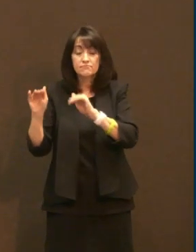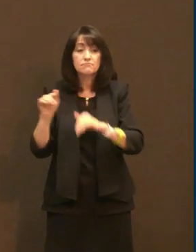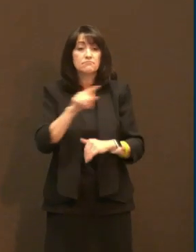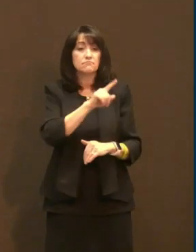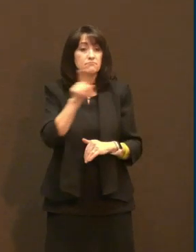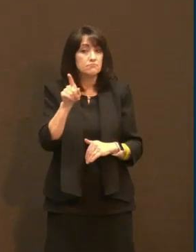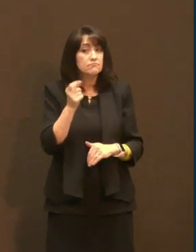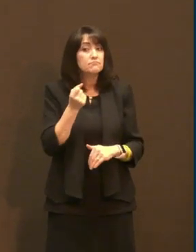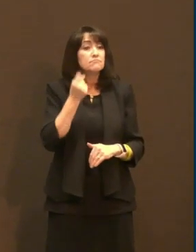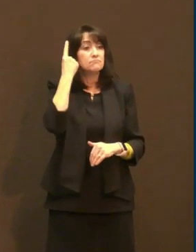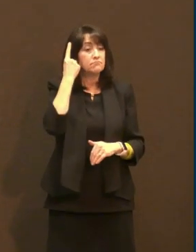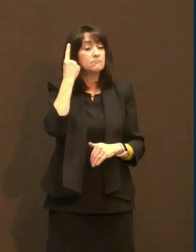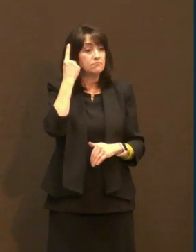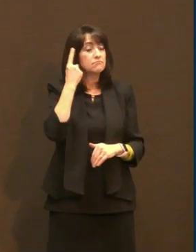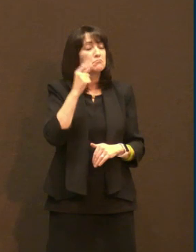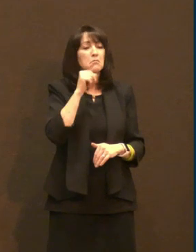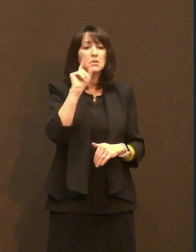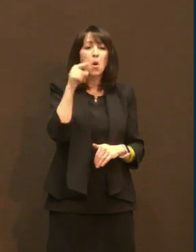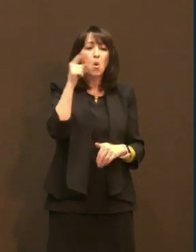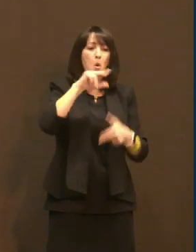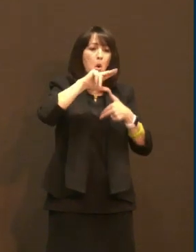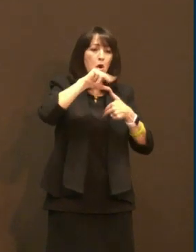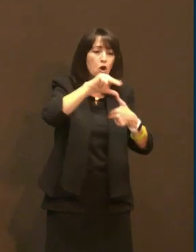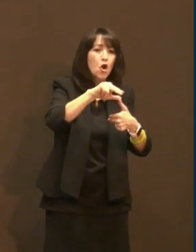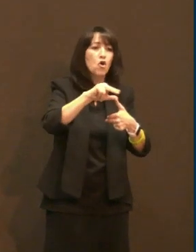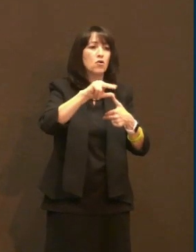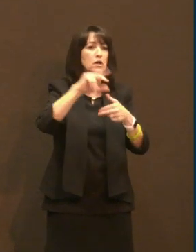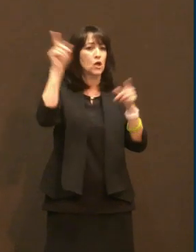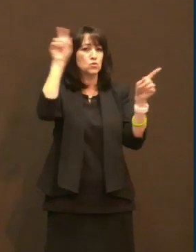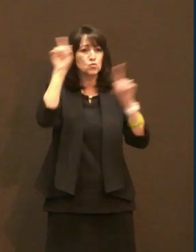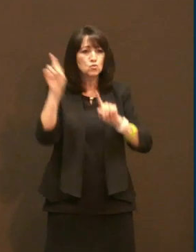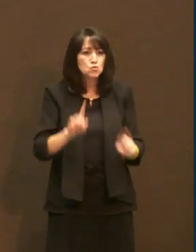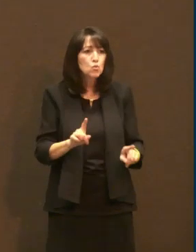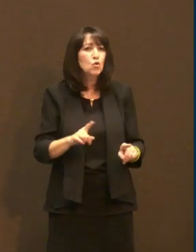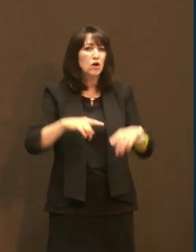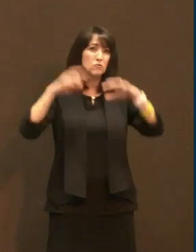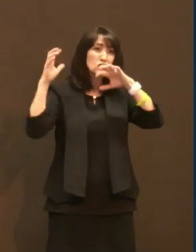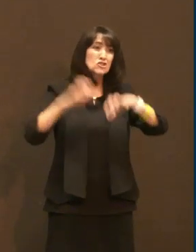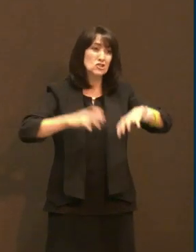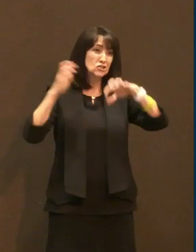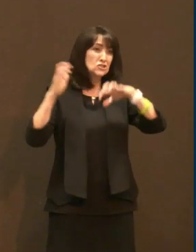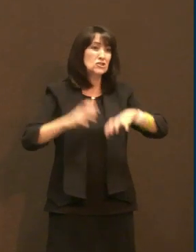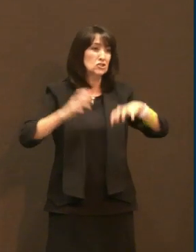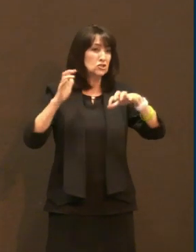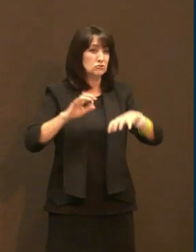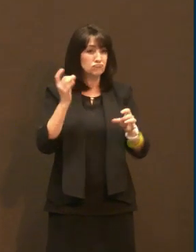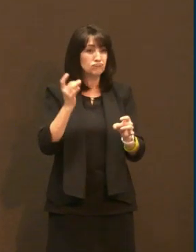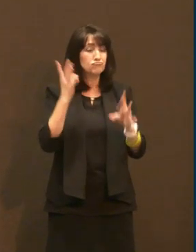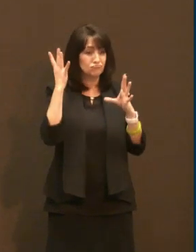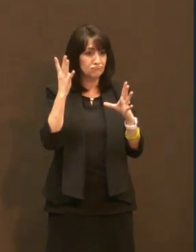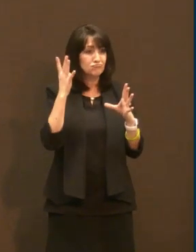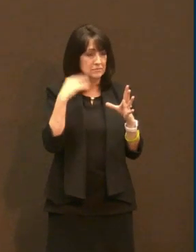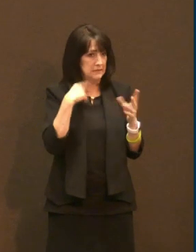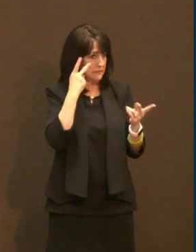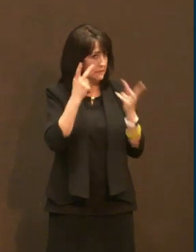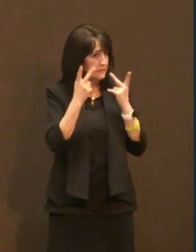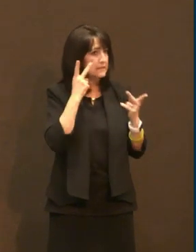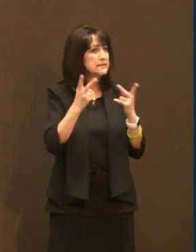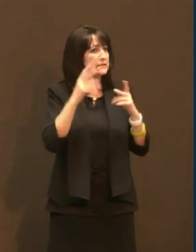risk when it comes to not just hurricanes, but tropical storms, flooding events, and some of the other severe weather we've seen in the last few weeks.